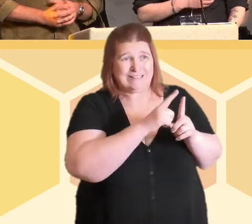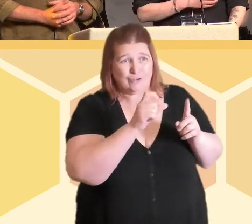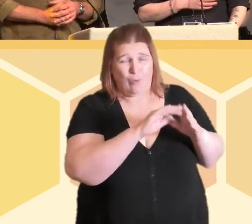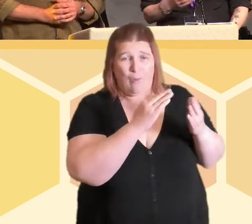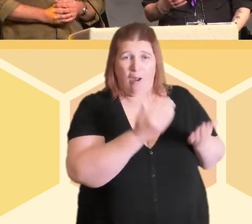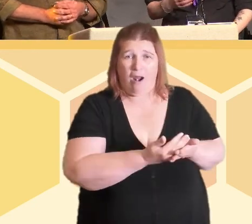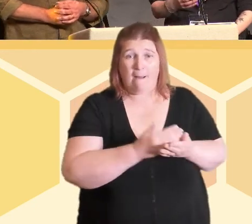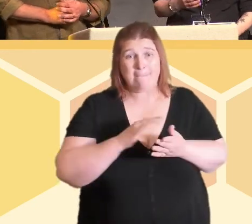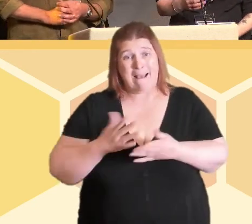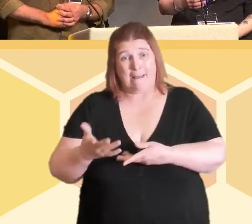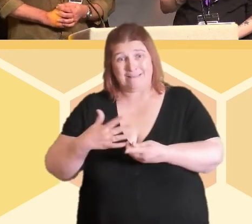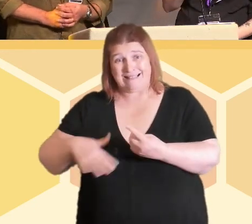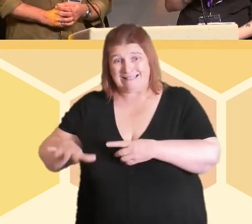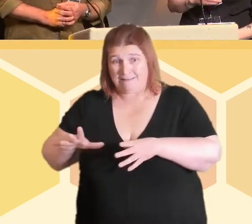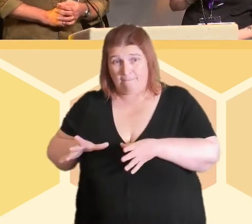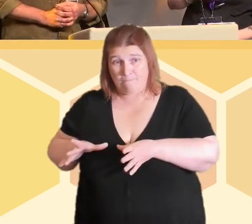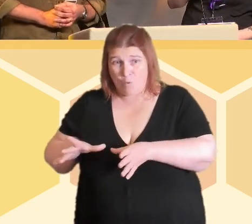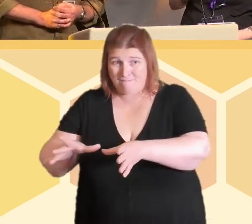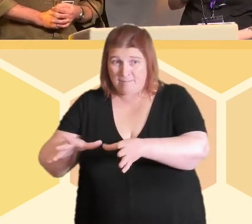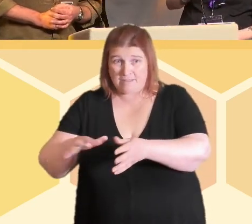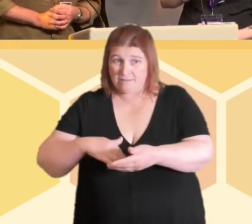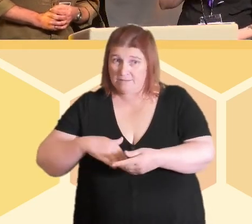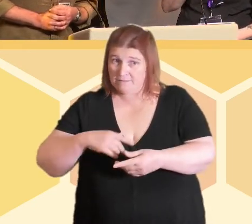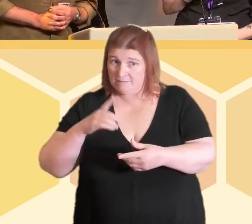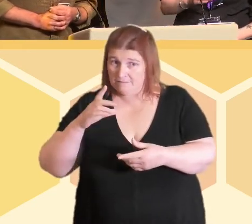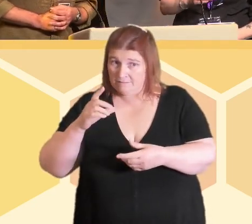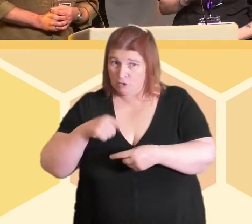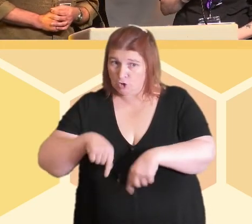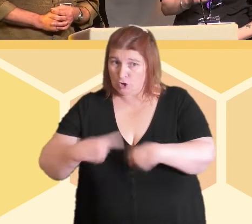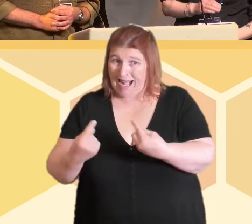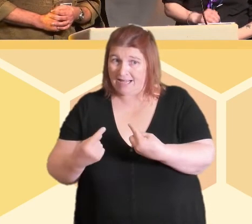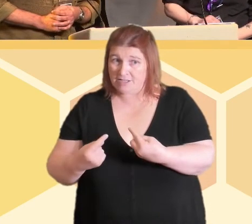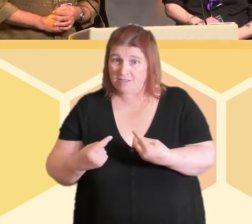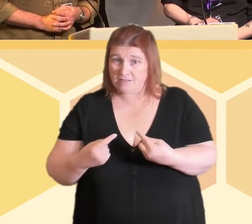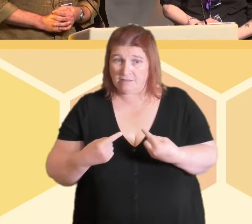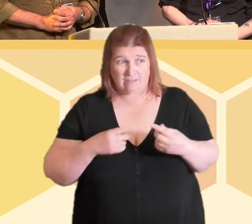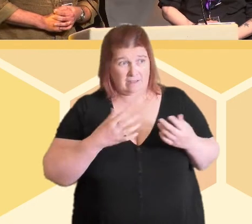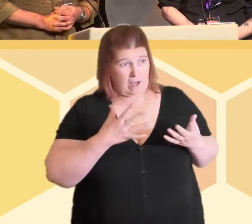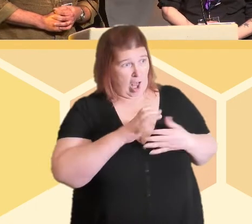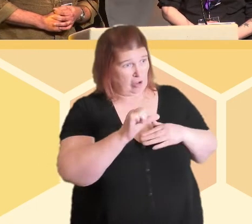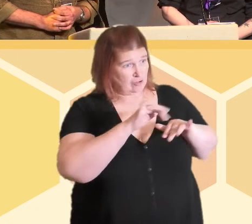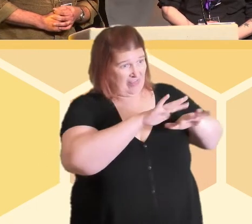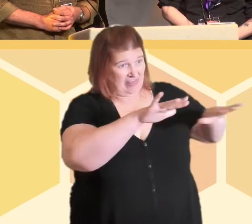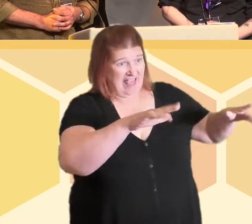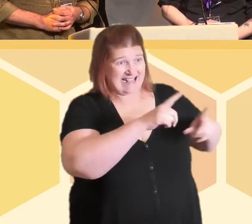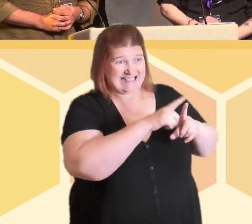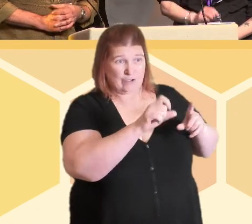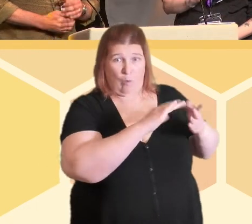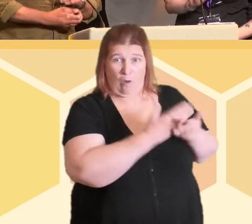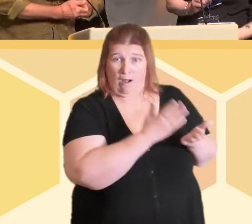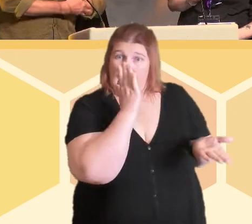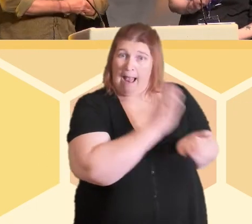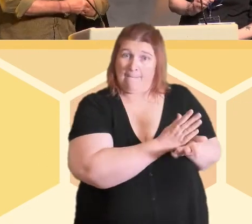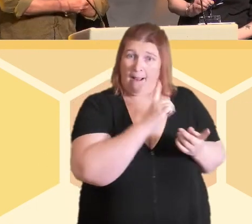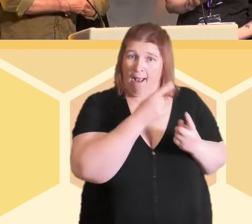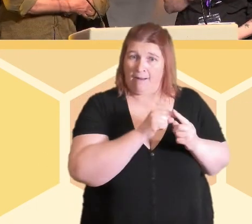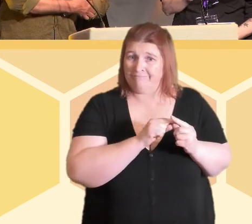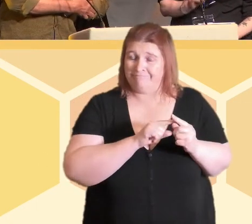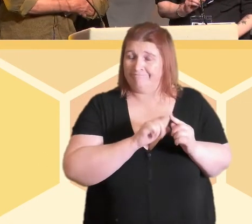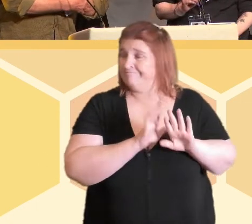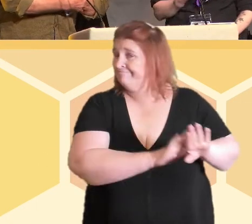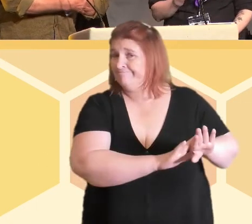movement, we have a challenge ahead of us about how we relate to the culture around us and in the digital world. In the coming